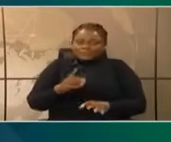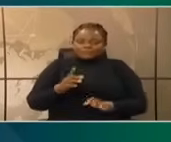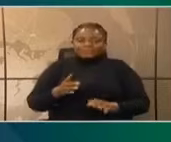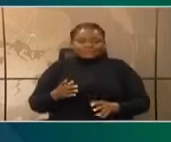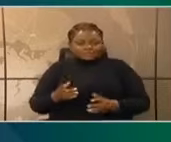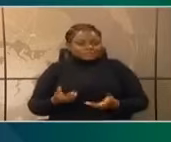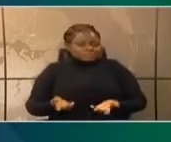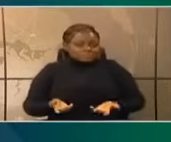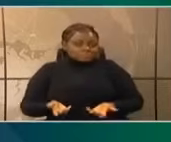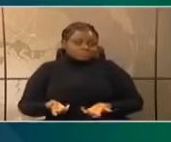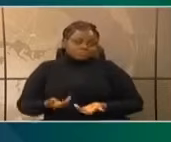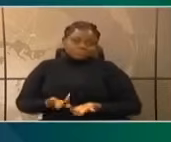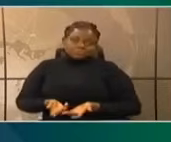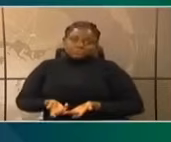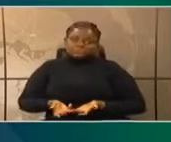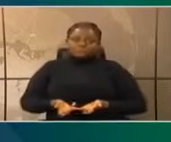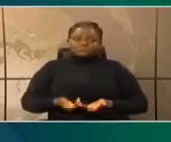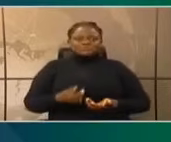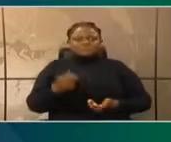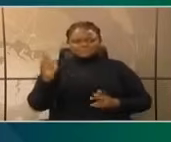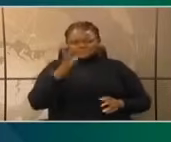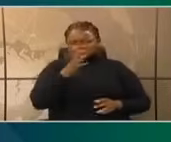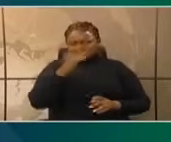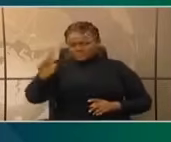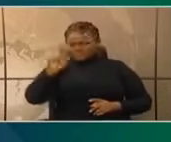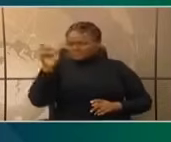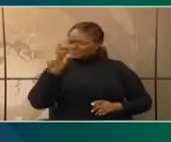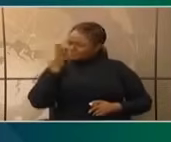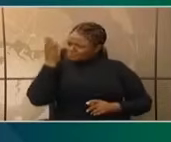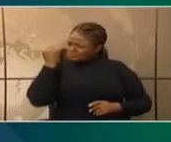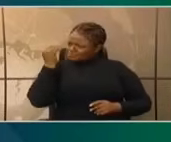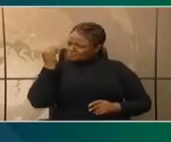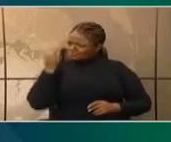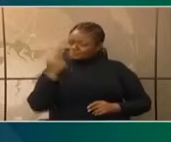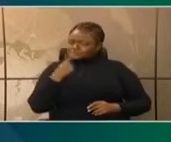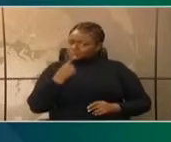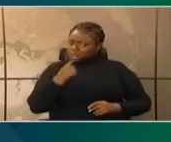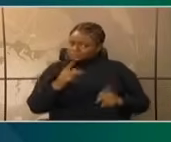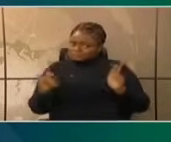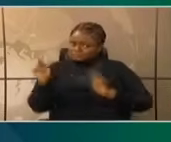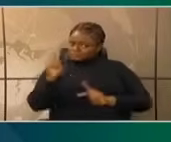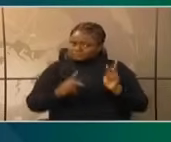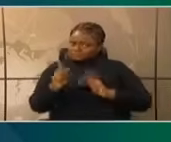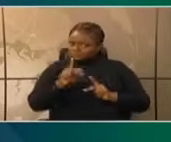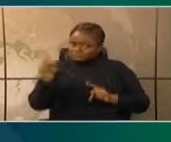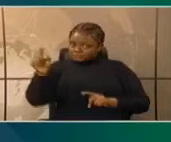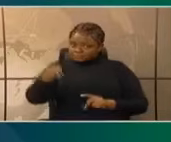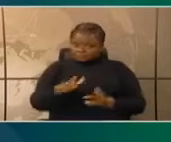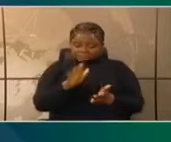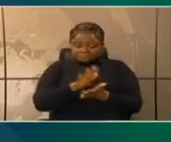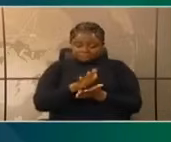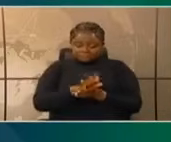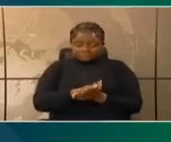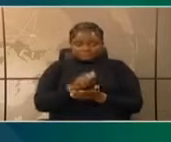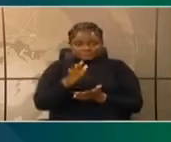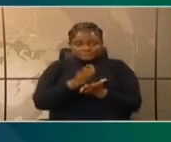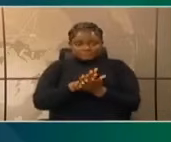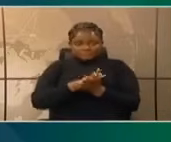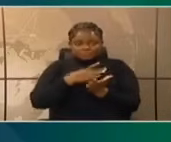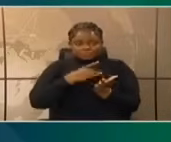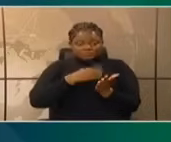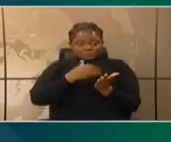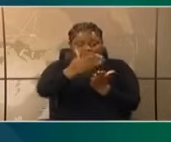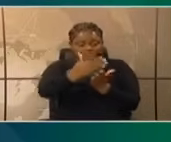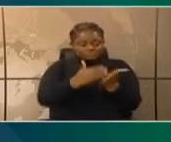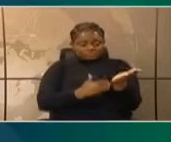kind. I'm saying, man, why? I say, people come here, even when they want to buy A4 sheets, they'll